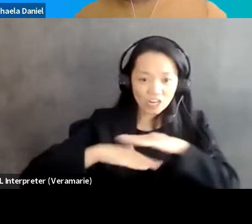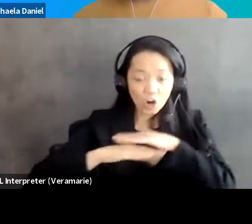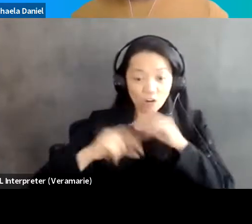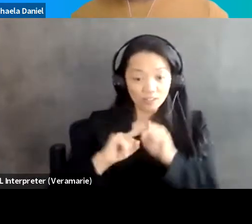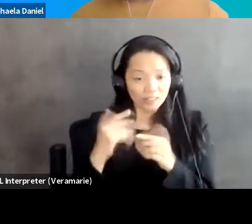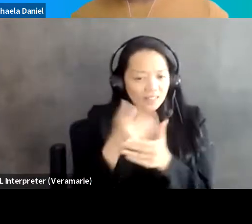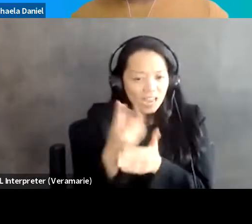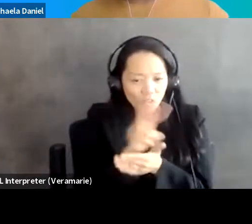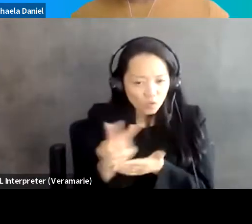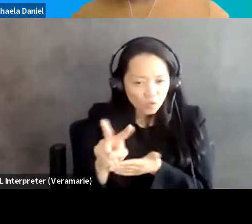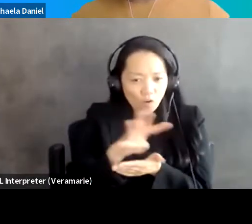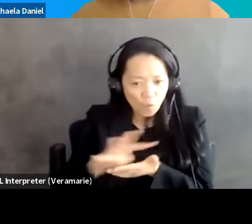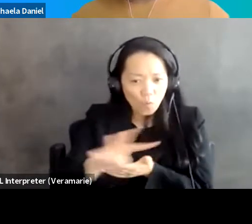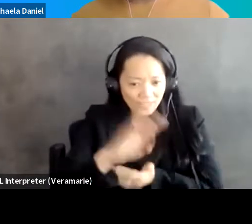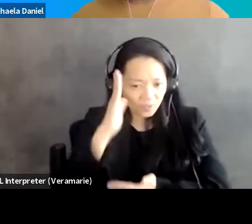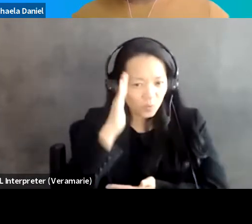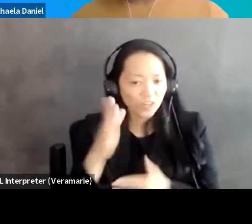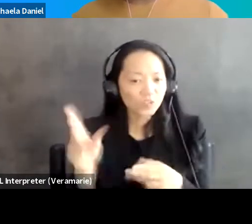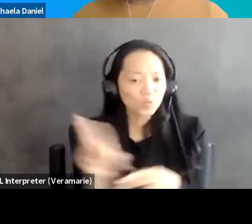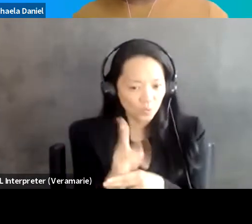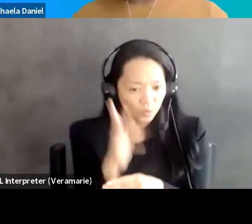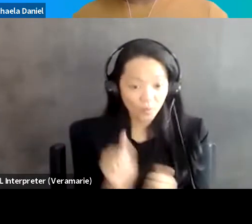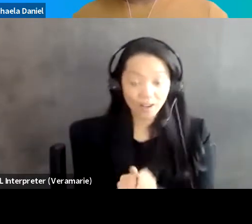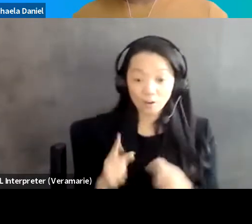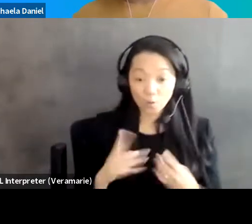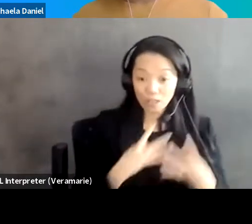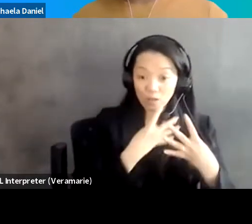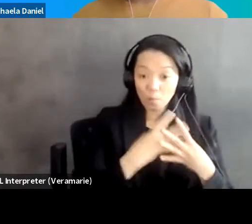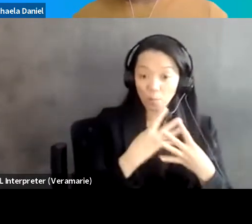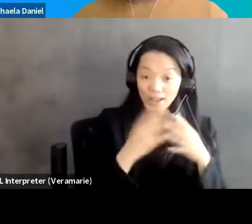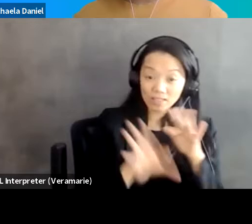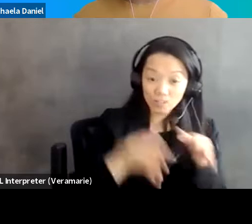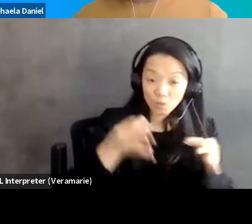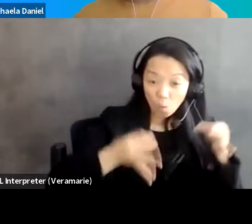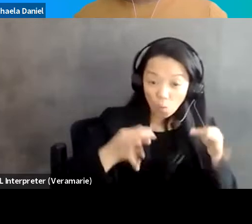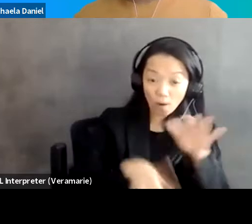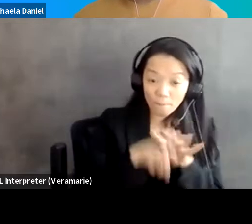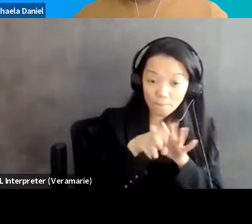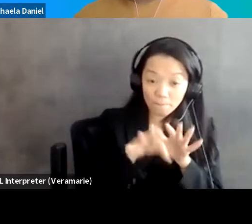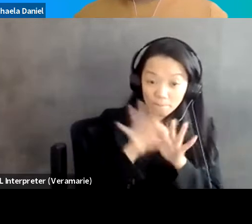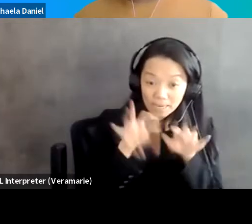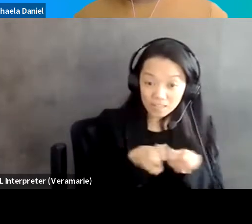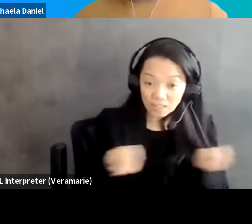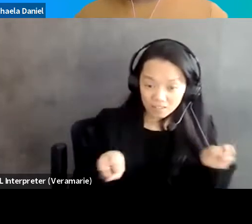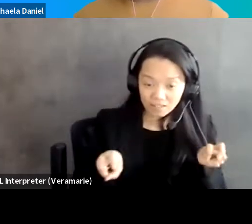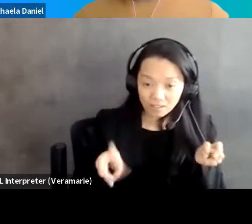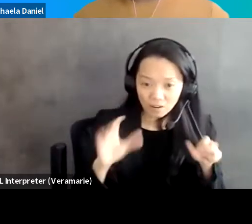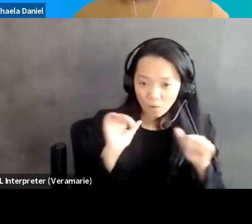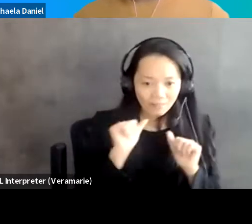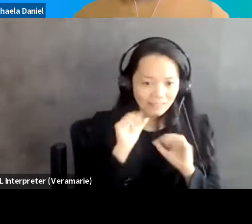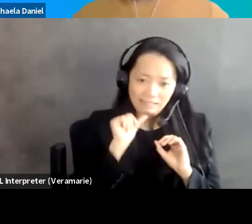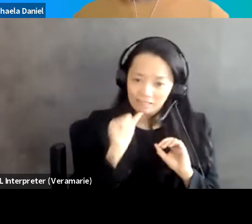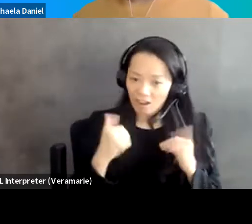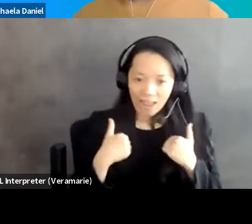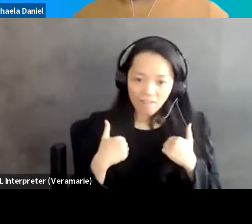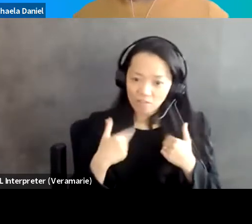weeks. The second question regarding prison gerrymandering, we currently do not have a way to incorporate that.